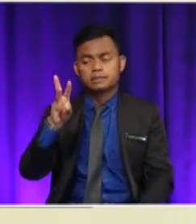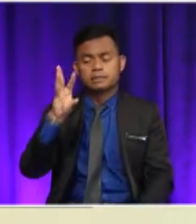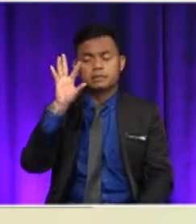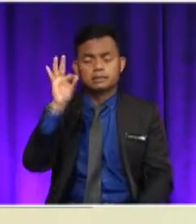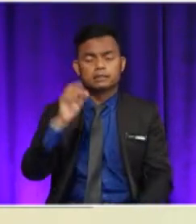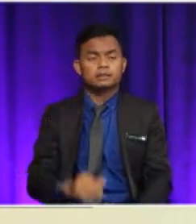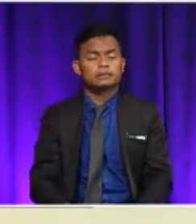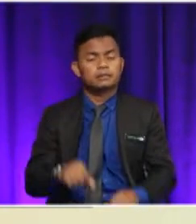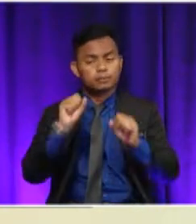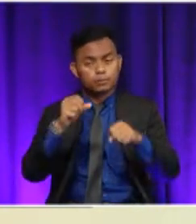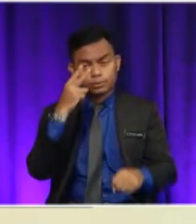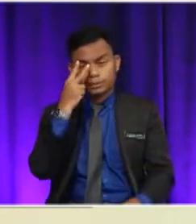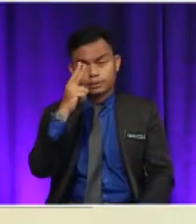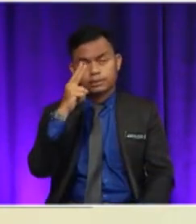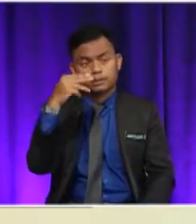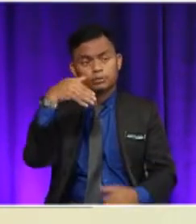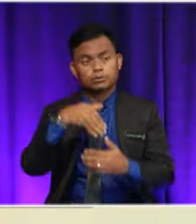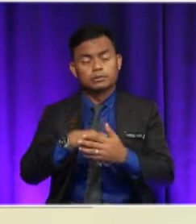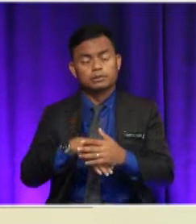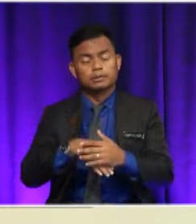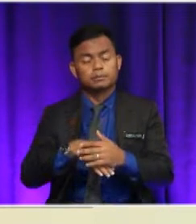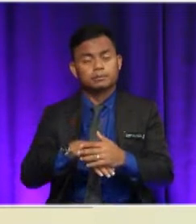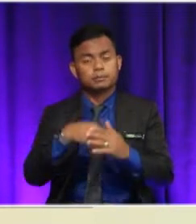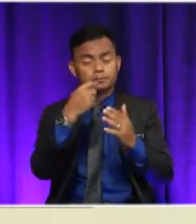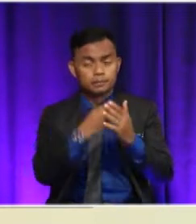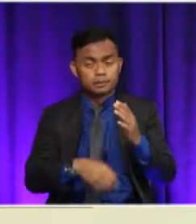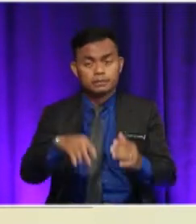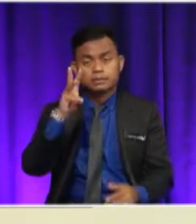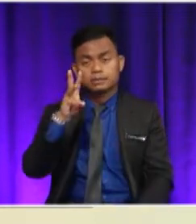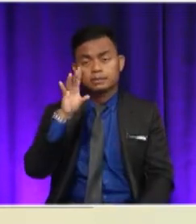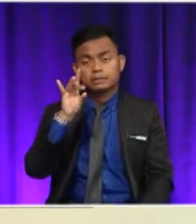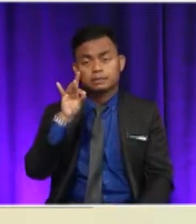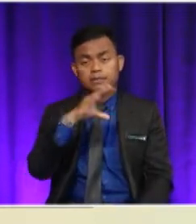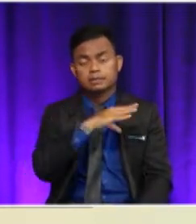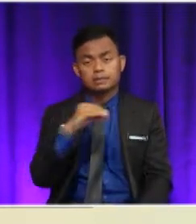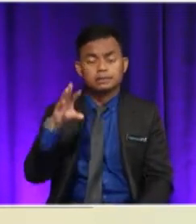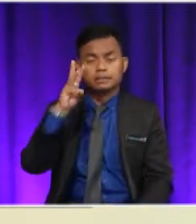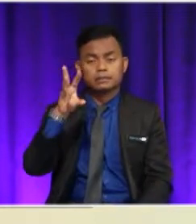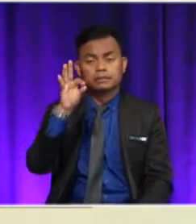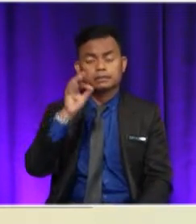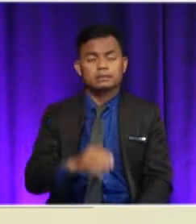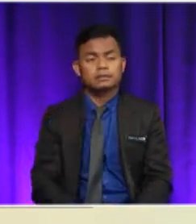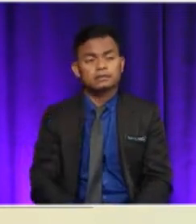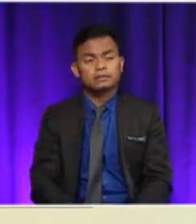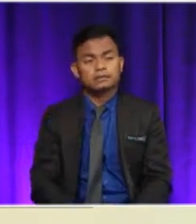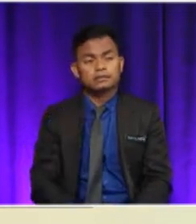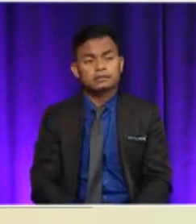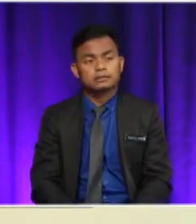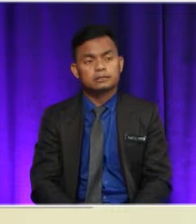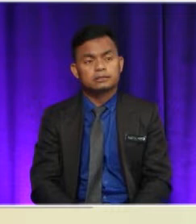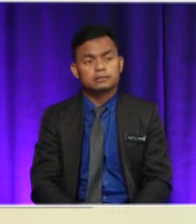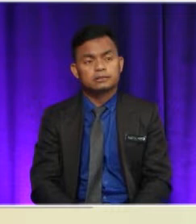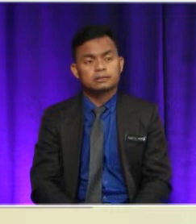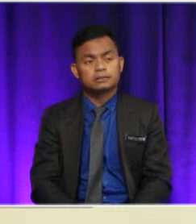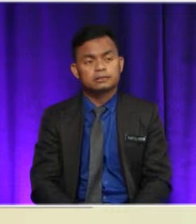can refer to both page 68 and 69. Okay, this is task C. The instruction reads, read